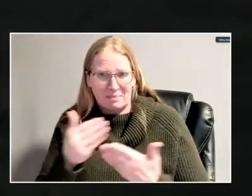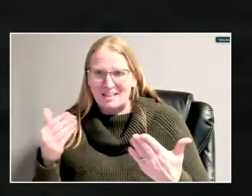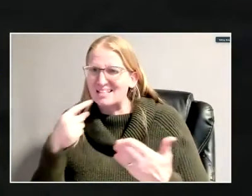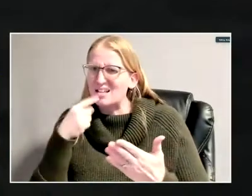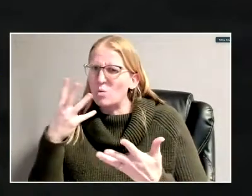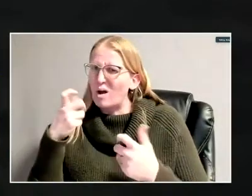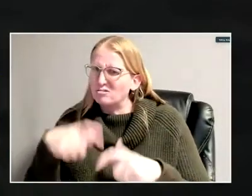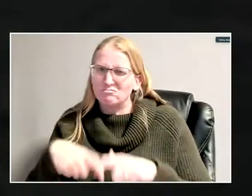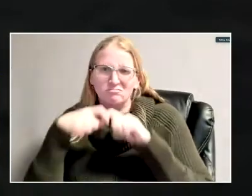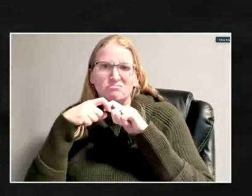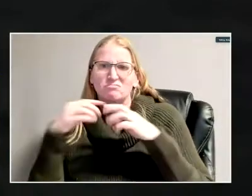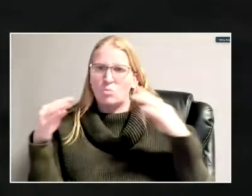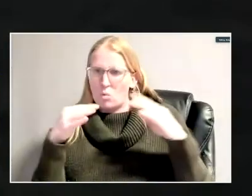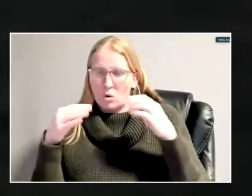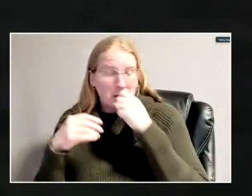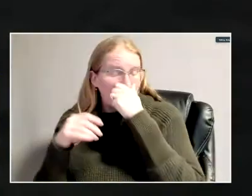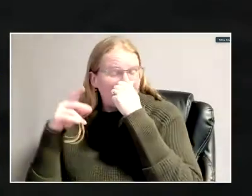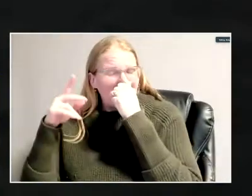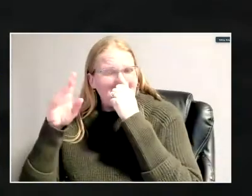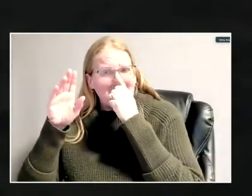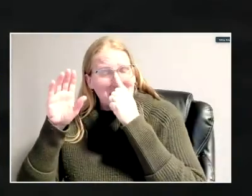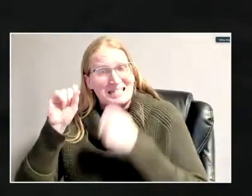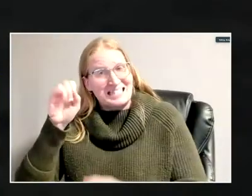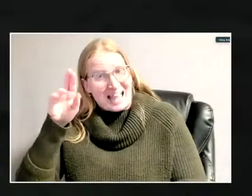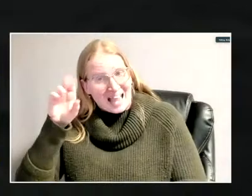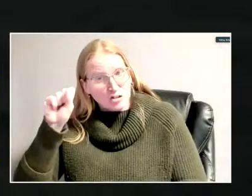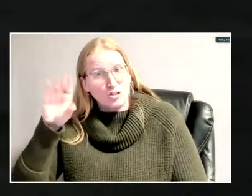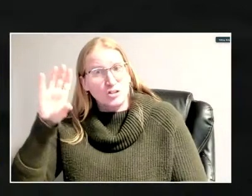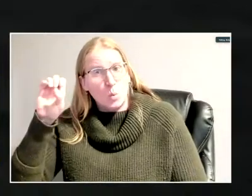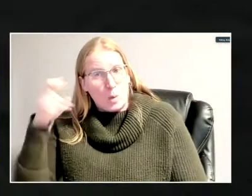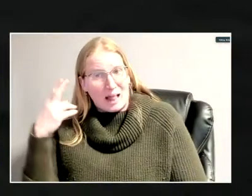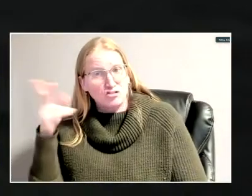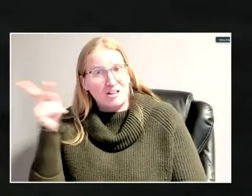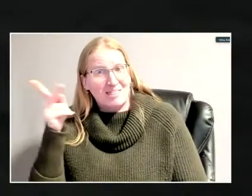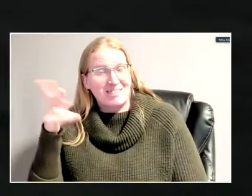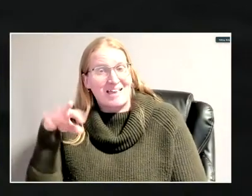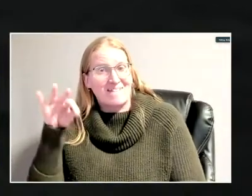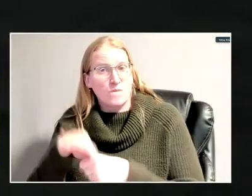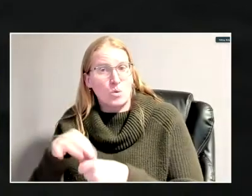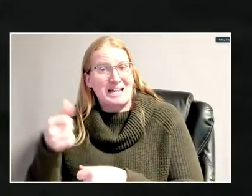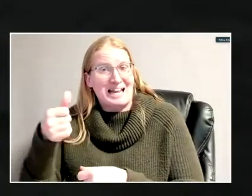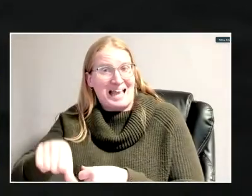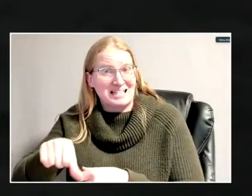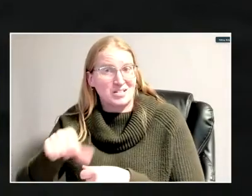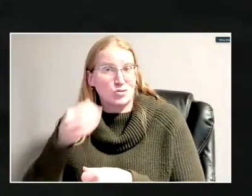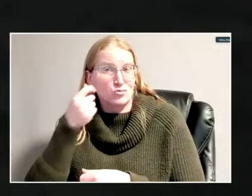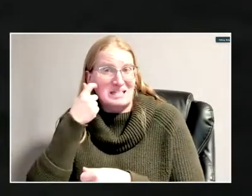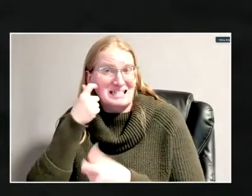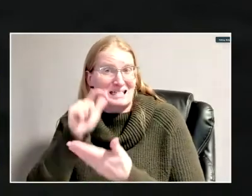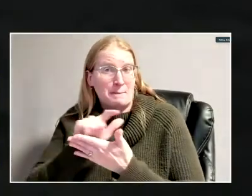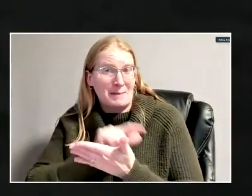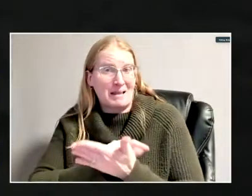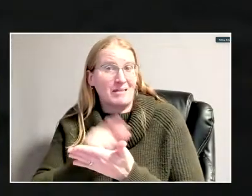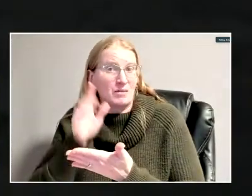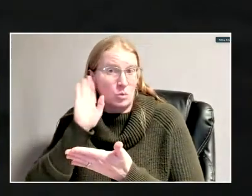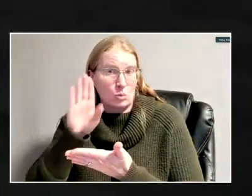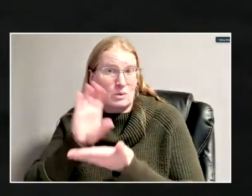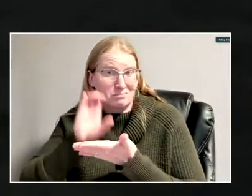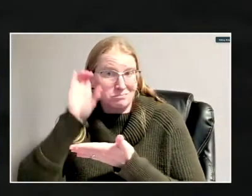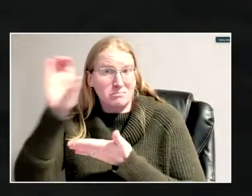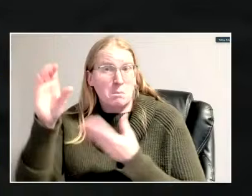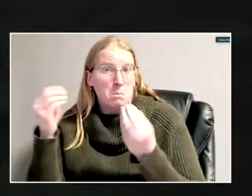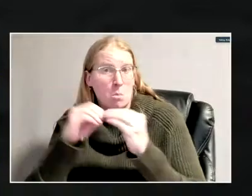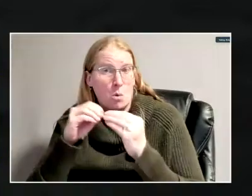and Peter Welch voted against a recent bill that would have directed billions of dollars in weapons to Israel and a bipartisan Coalition of over 15 of